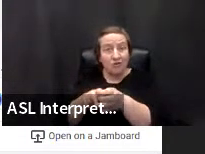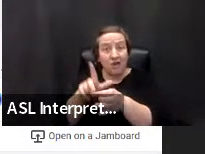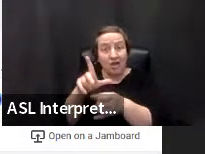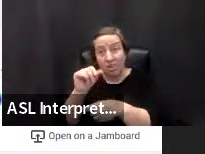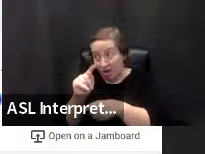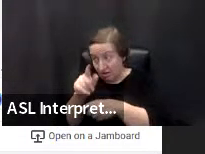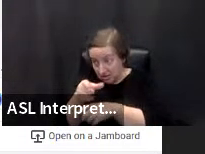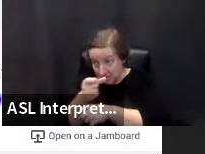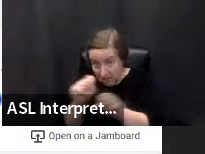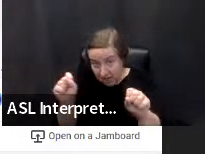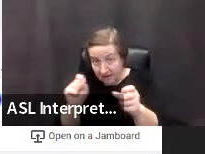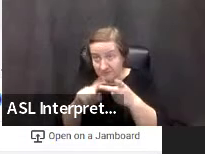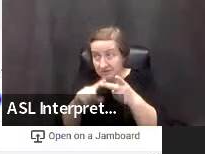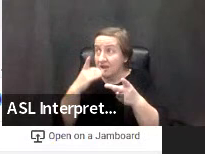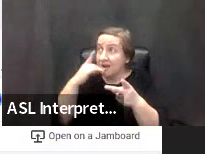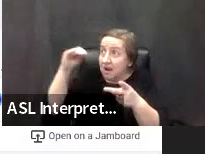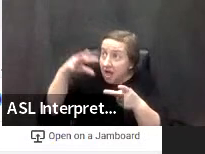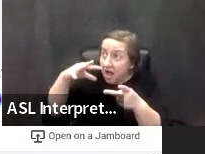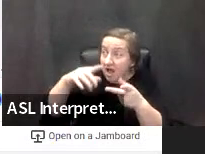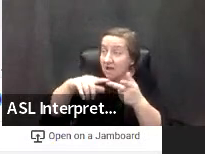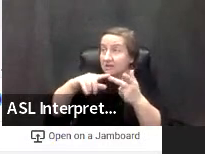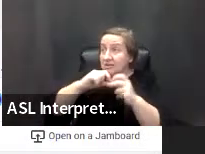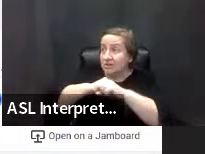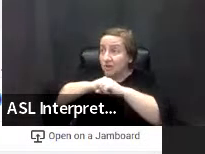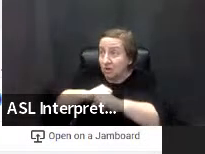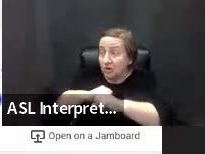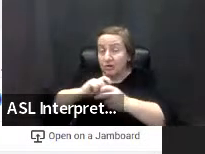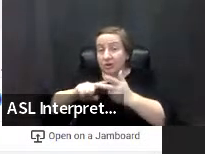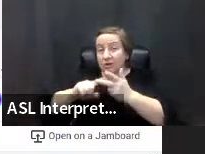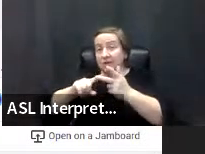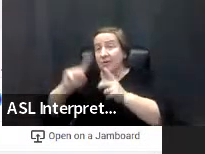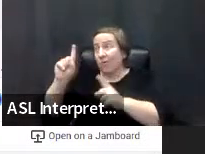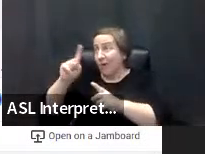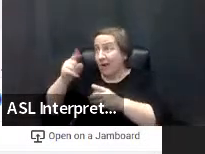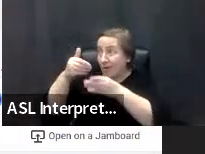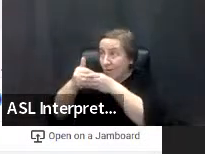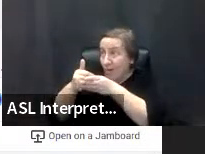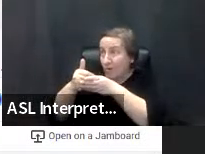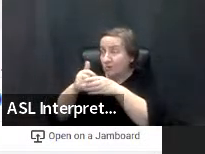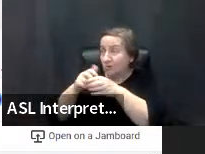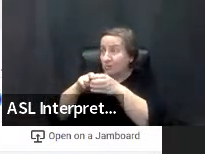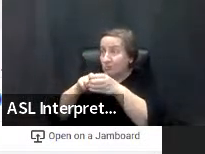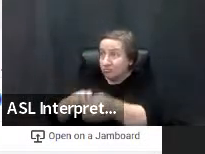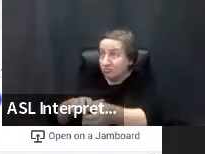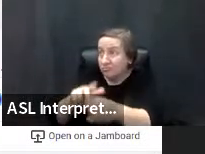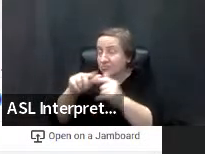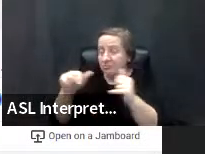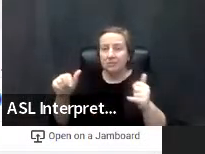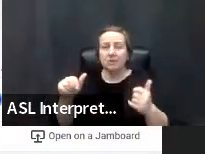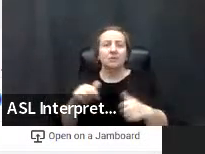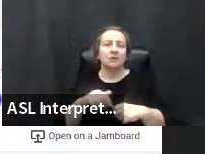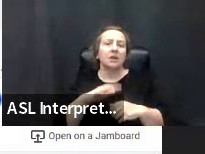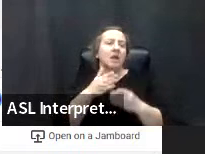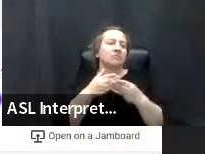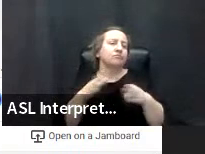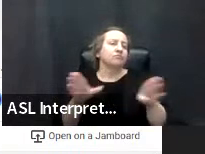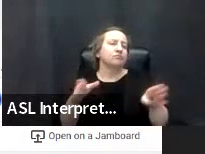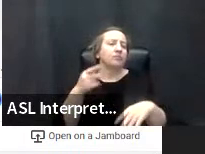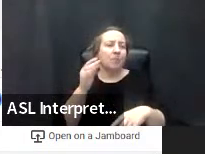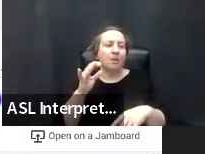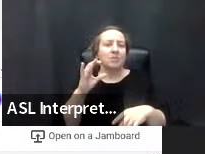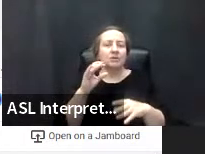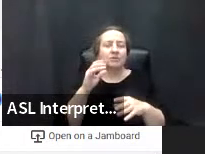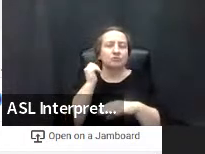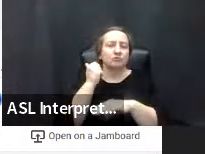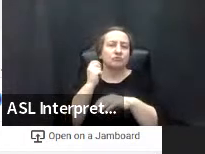Call boxes, lighting, security, proximity, and visibility. And then overall, the public transportation options, reliability